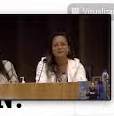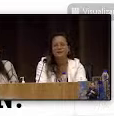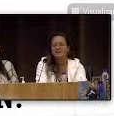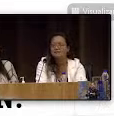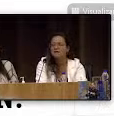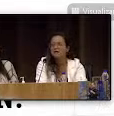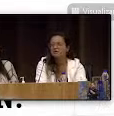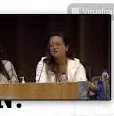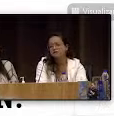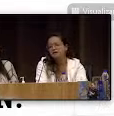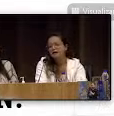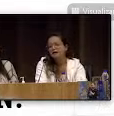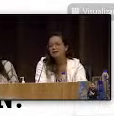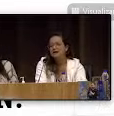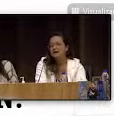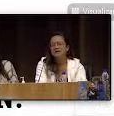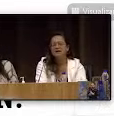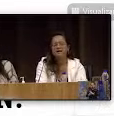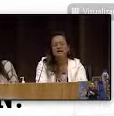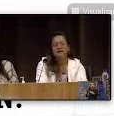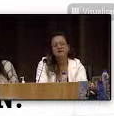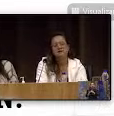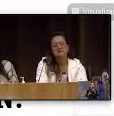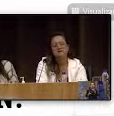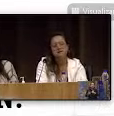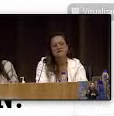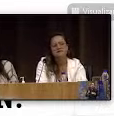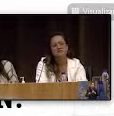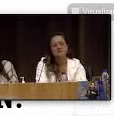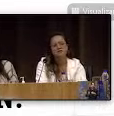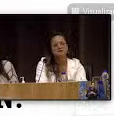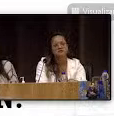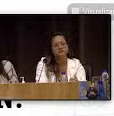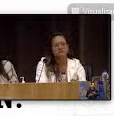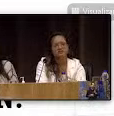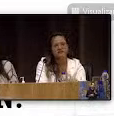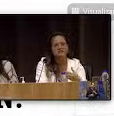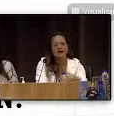to evaluate the medium time of stay,